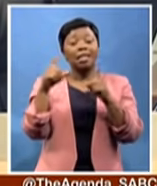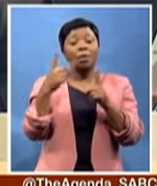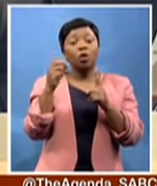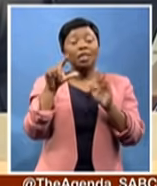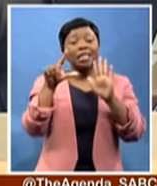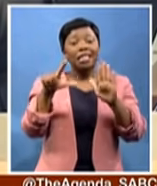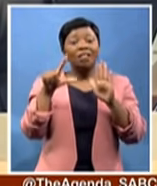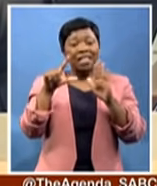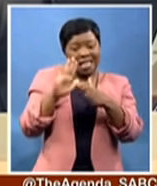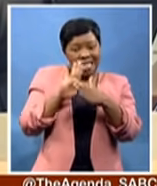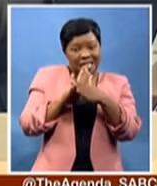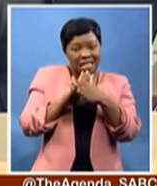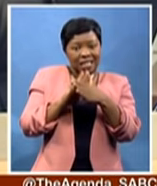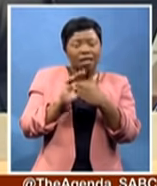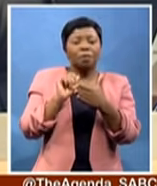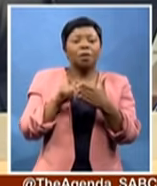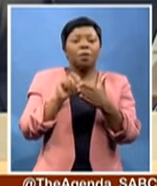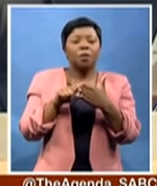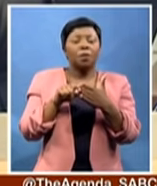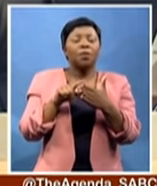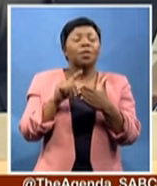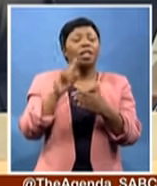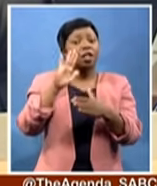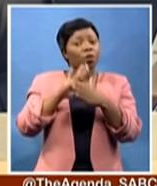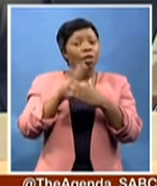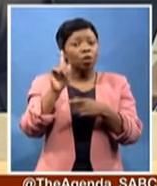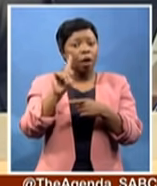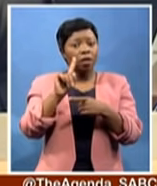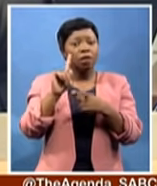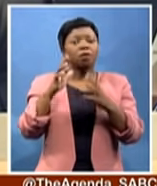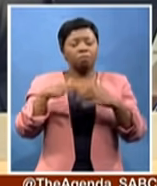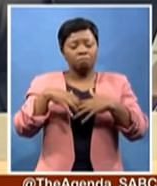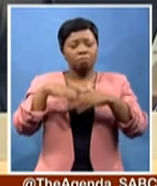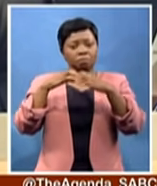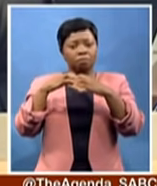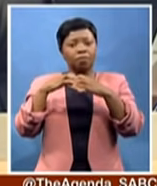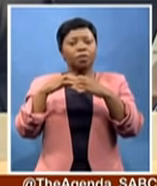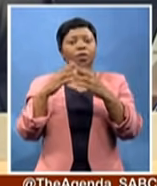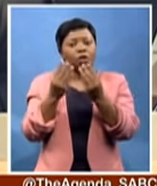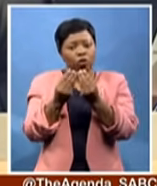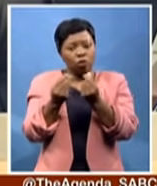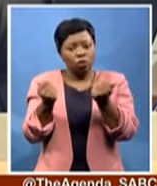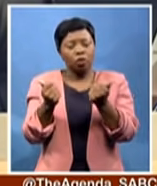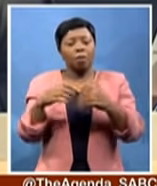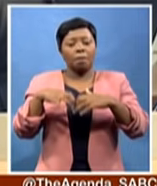resolved to support the establishment of this commission. the